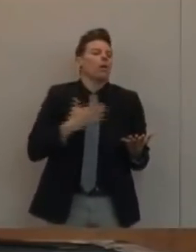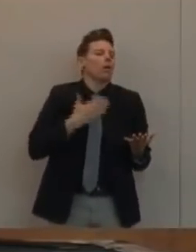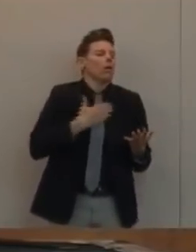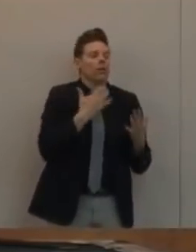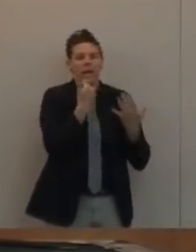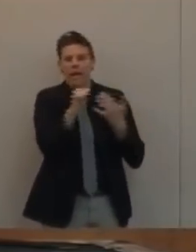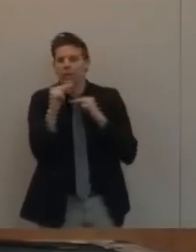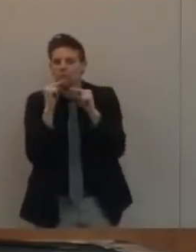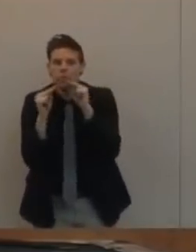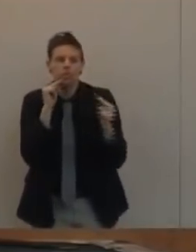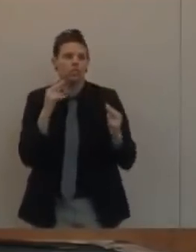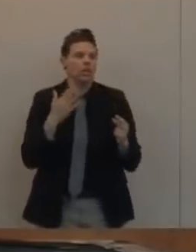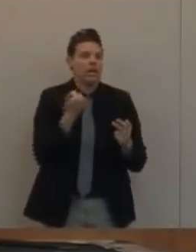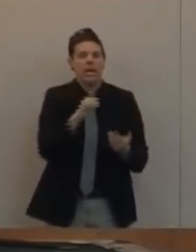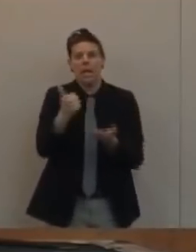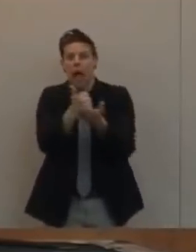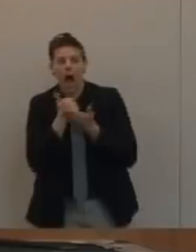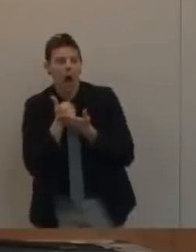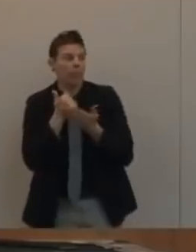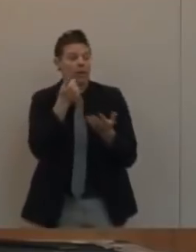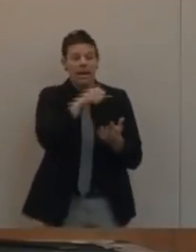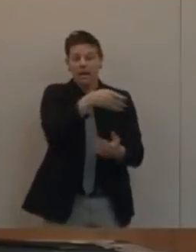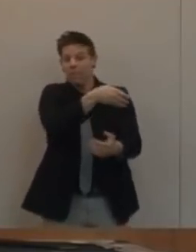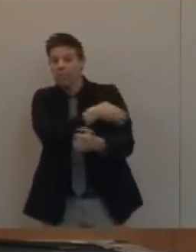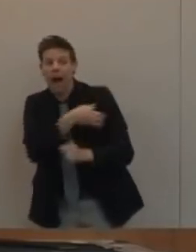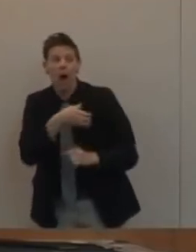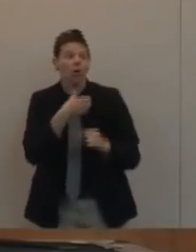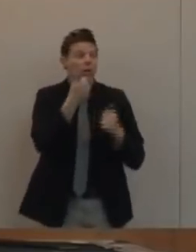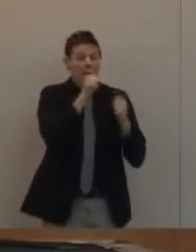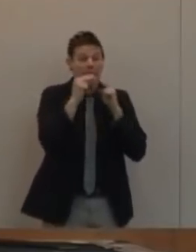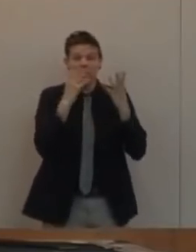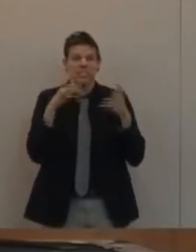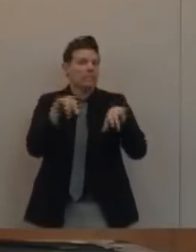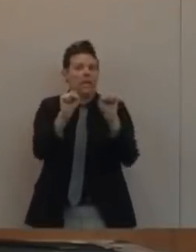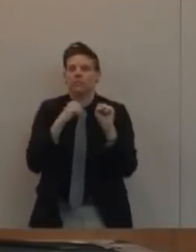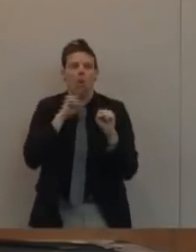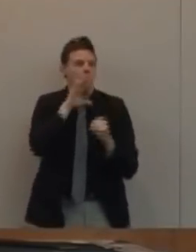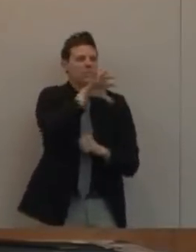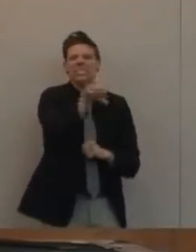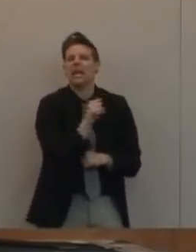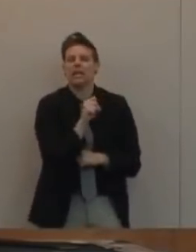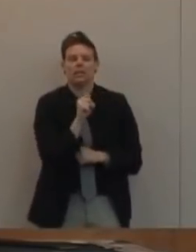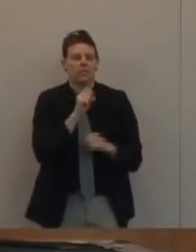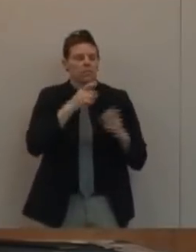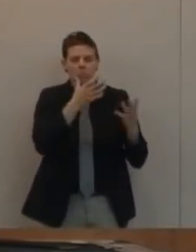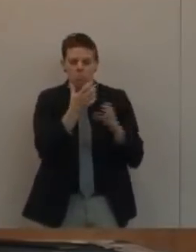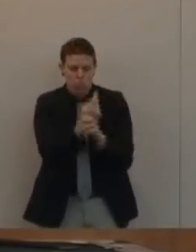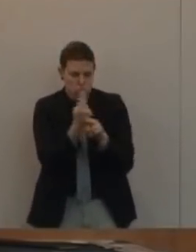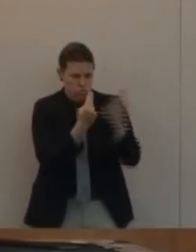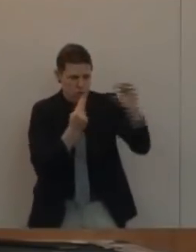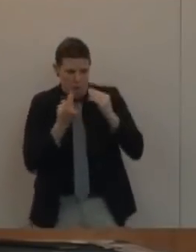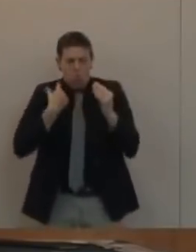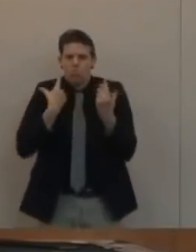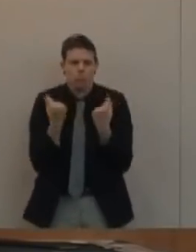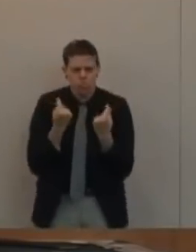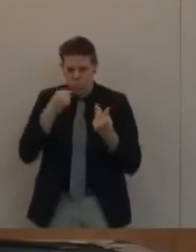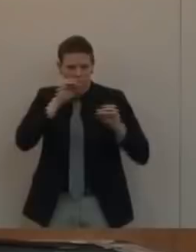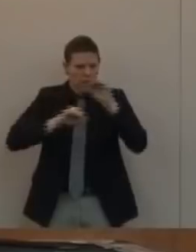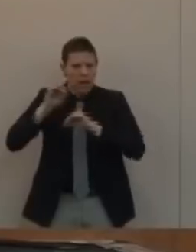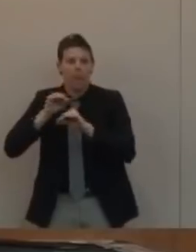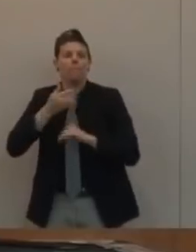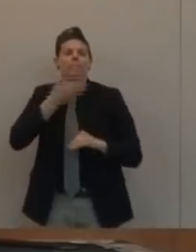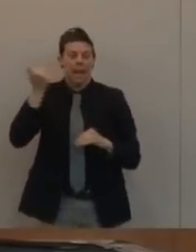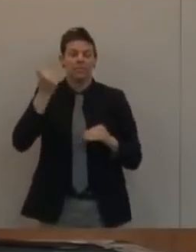opportunity I can that protects us and makes a difference in meeting the healthcare needs of every single New Mexican. We need to do a